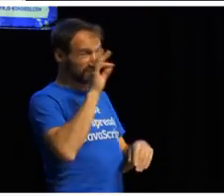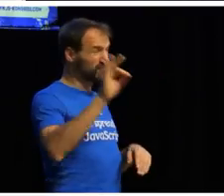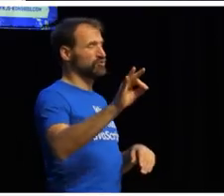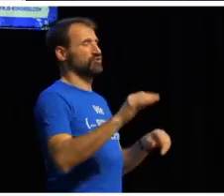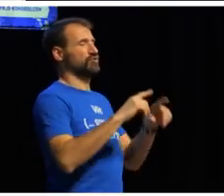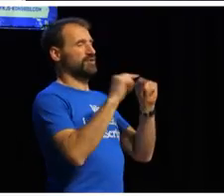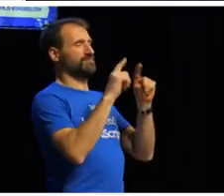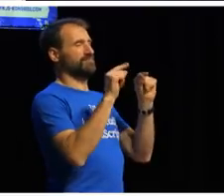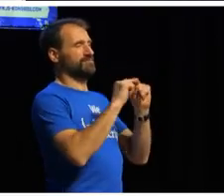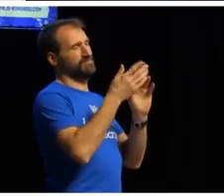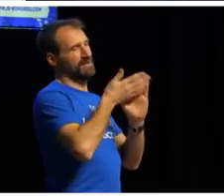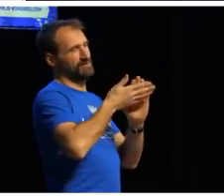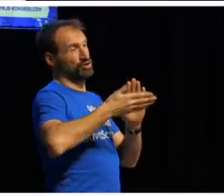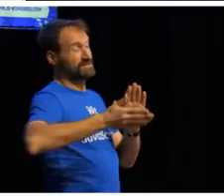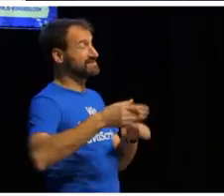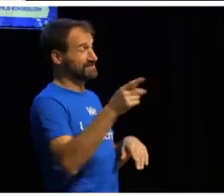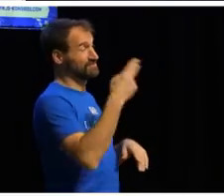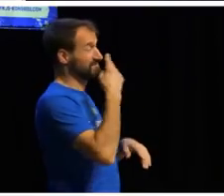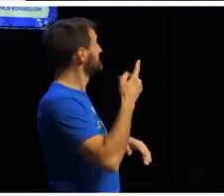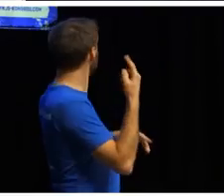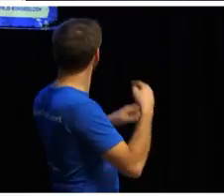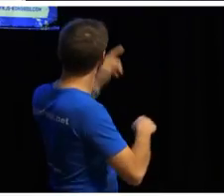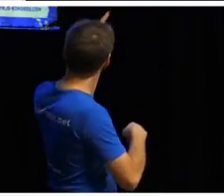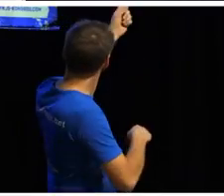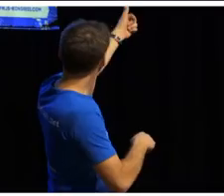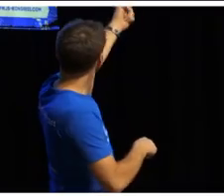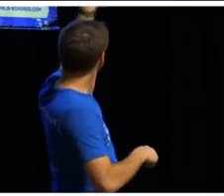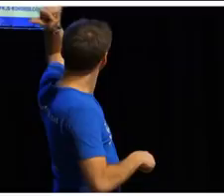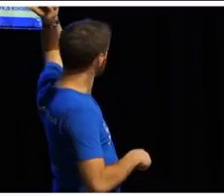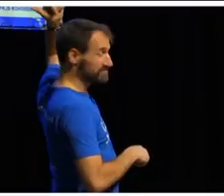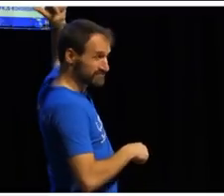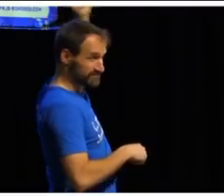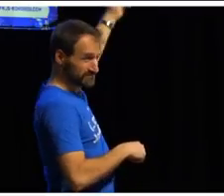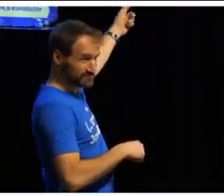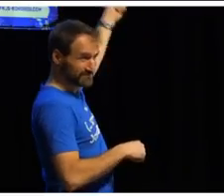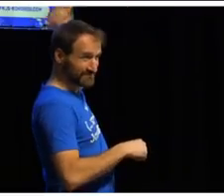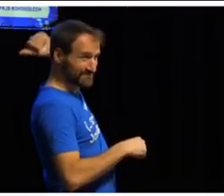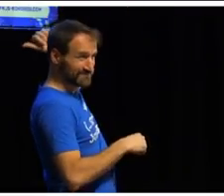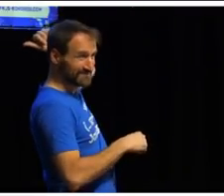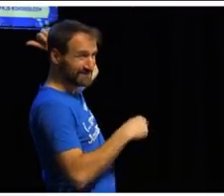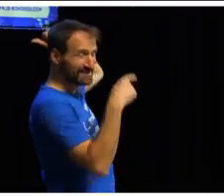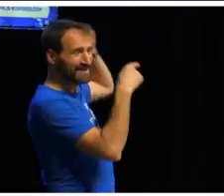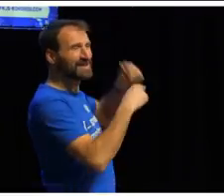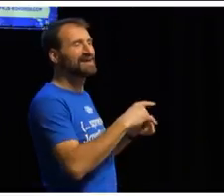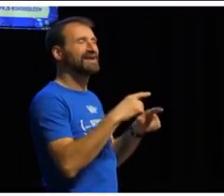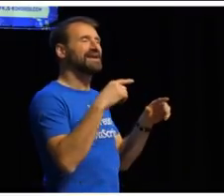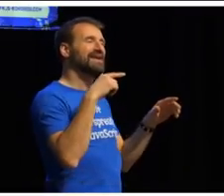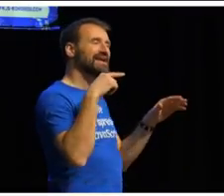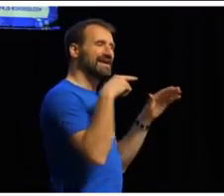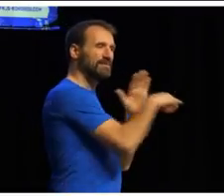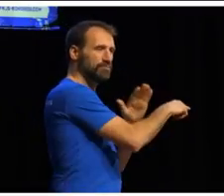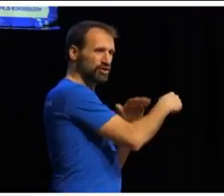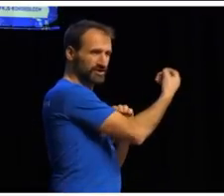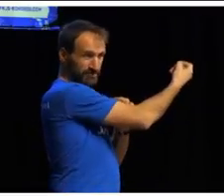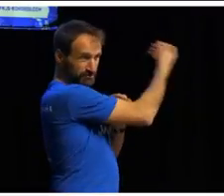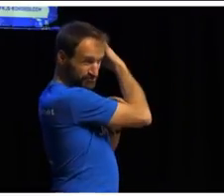from this to this, right? No, other way around, from this to that. This is input, and it goes through this stuff. This